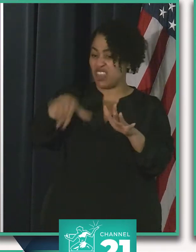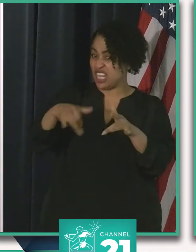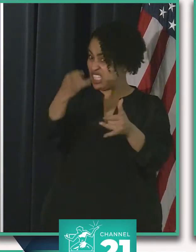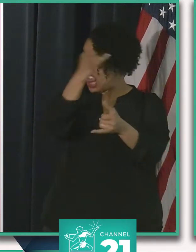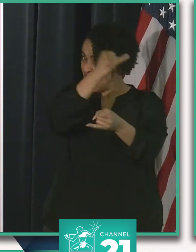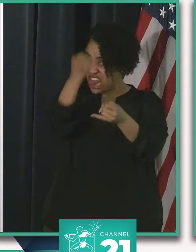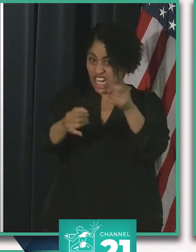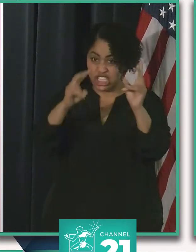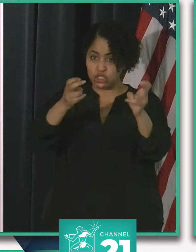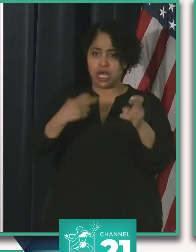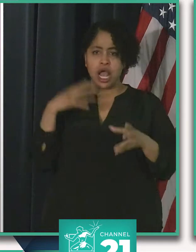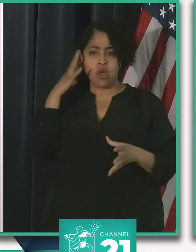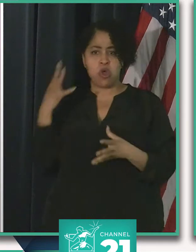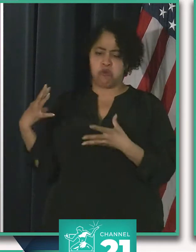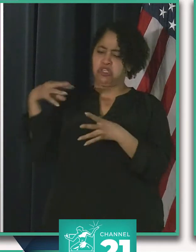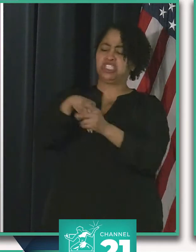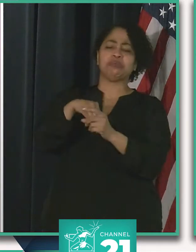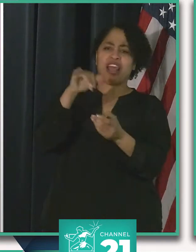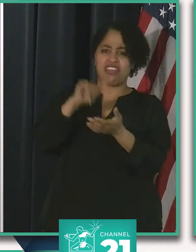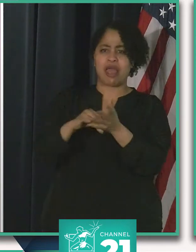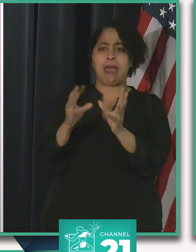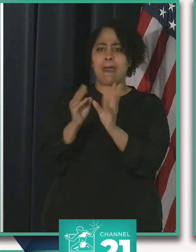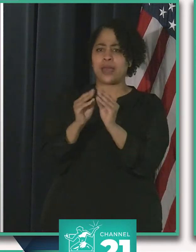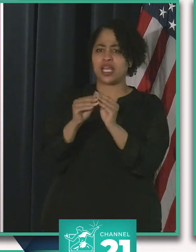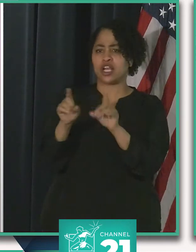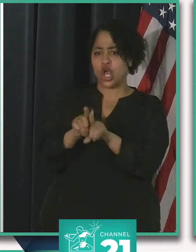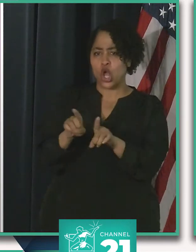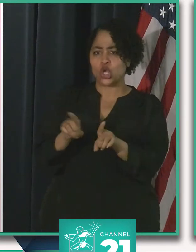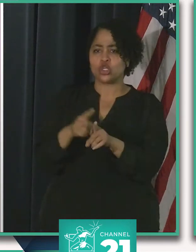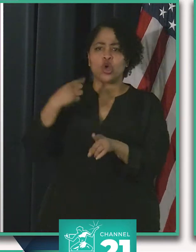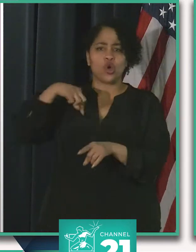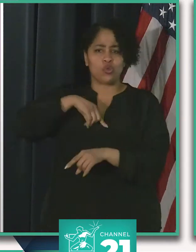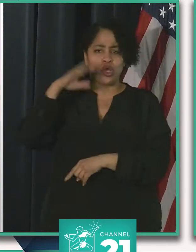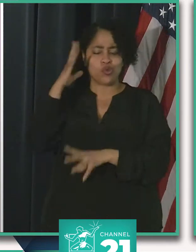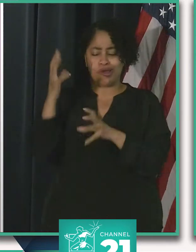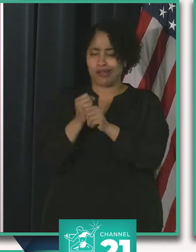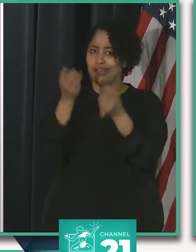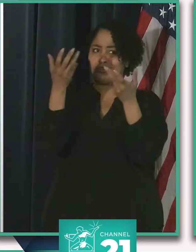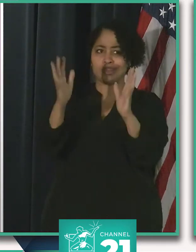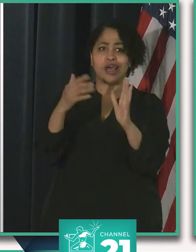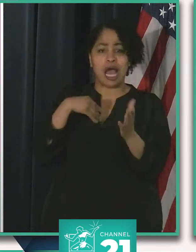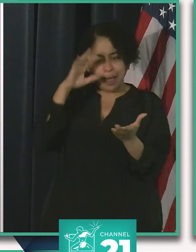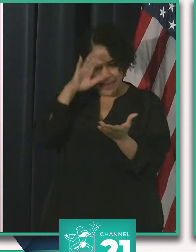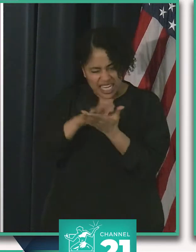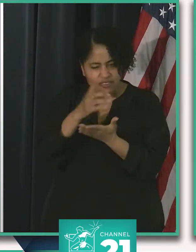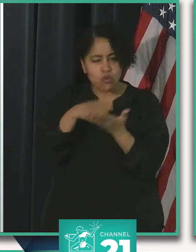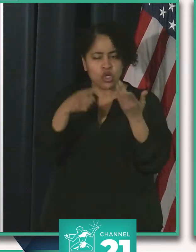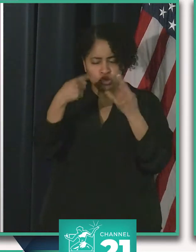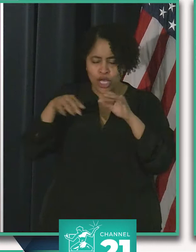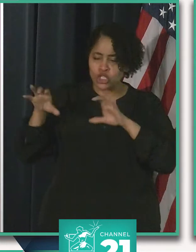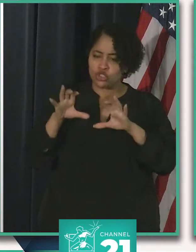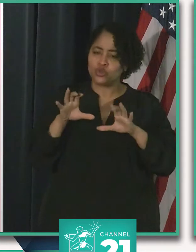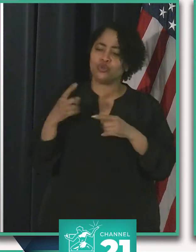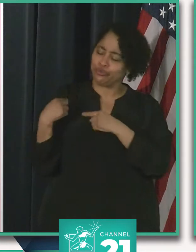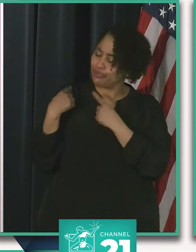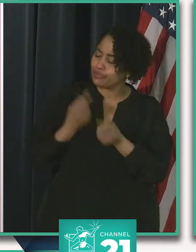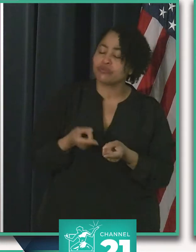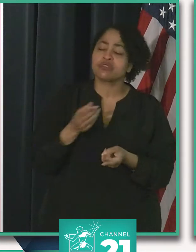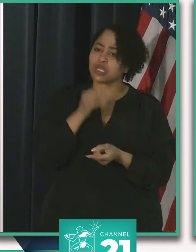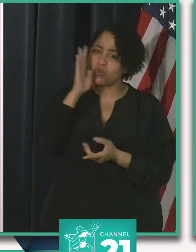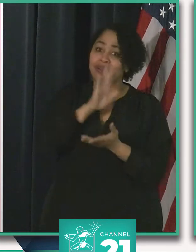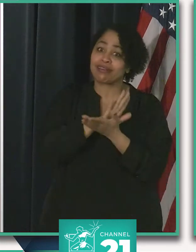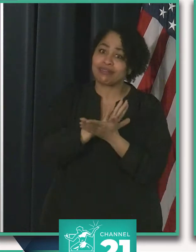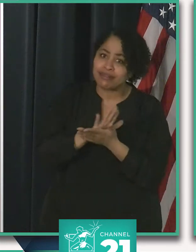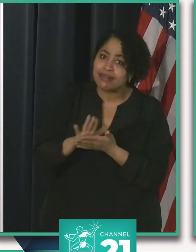down to, I'll participate as well, and we will get this done. I do believe in what you're trying to do there. And it would be